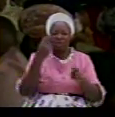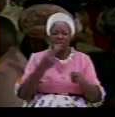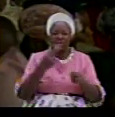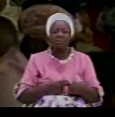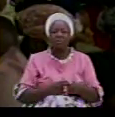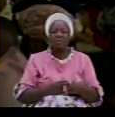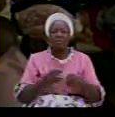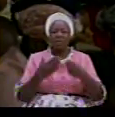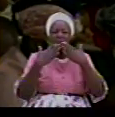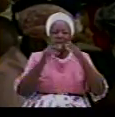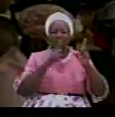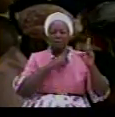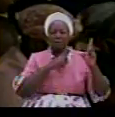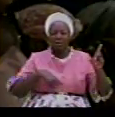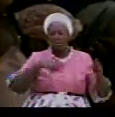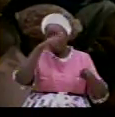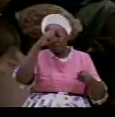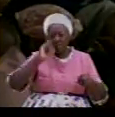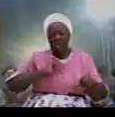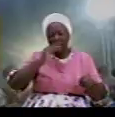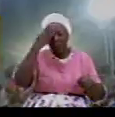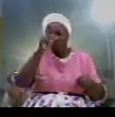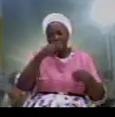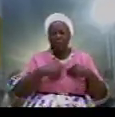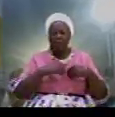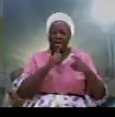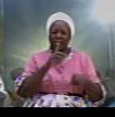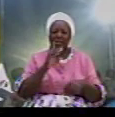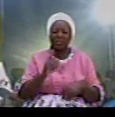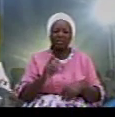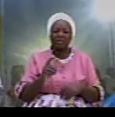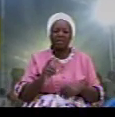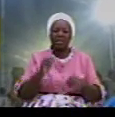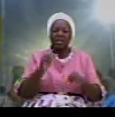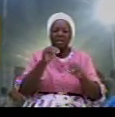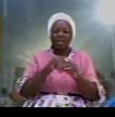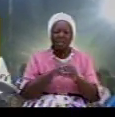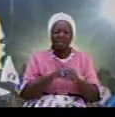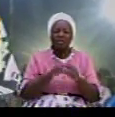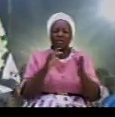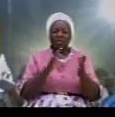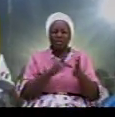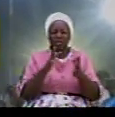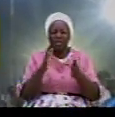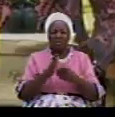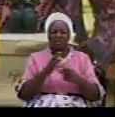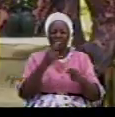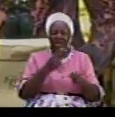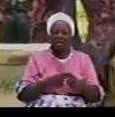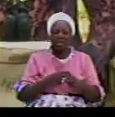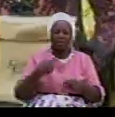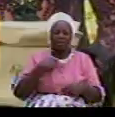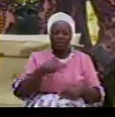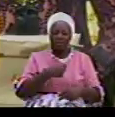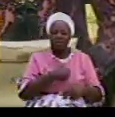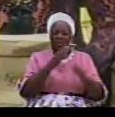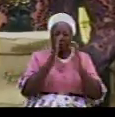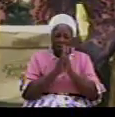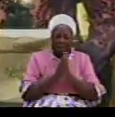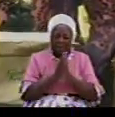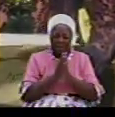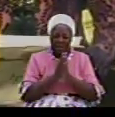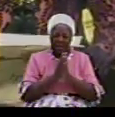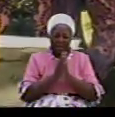you, Lord, because I know you have answered. In Jesus' name we pray.